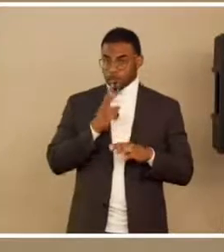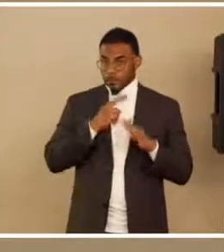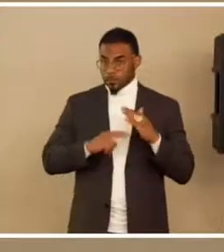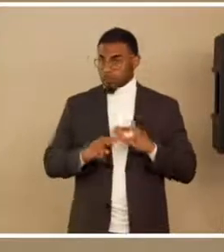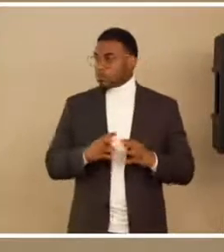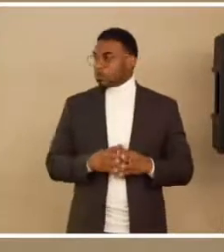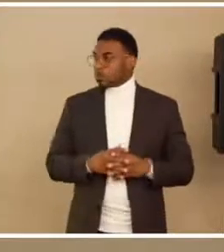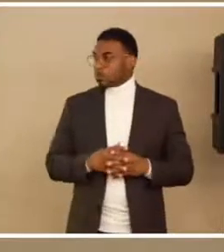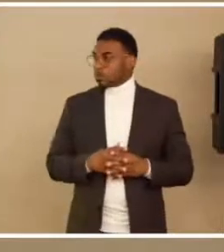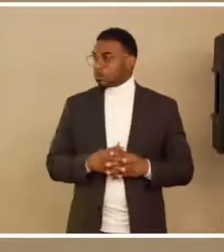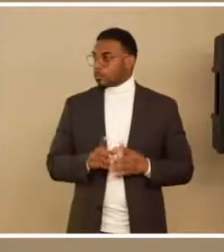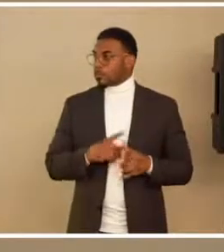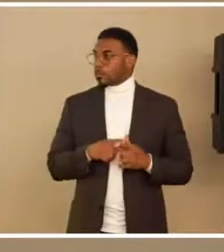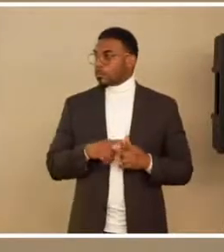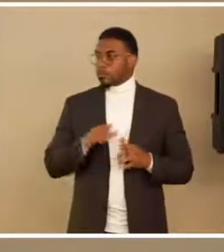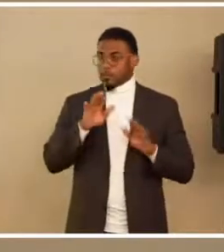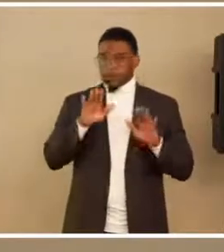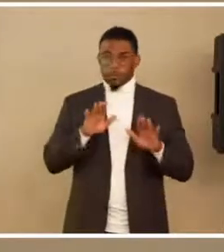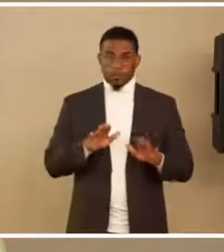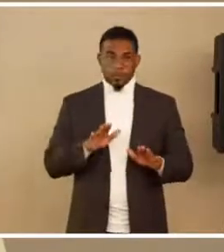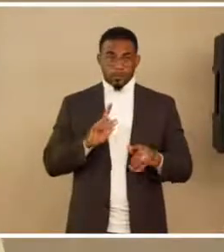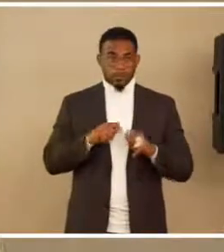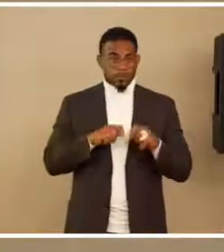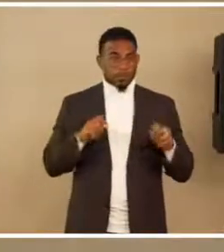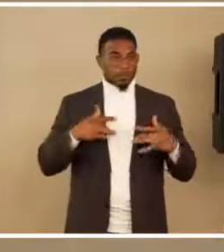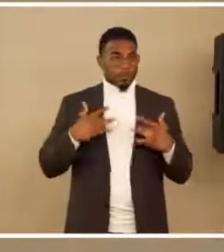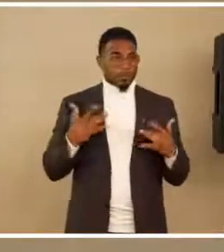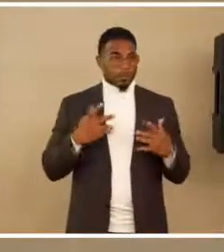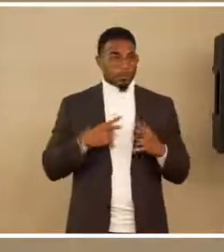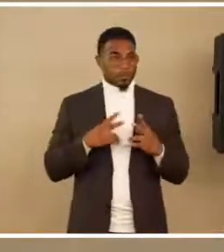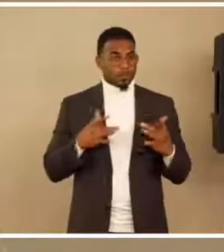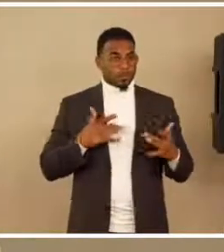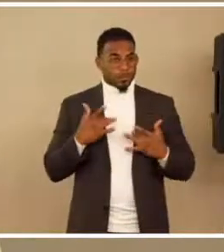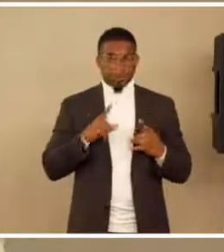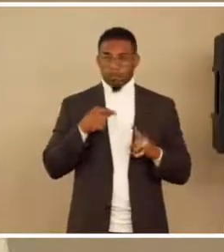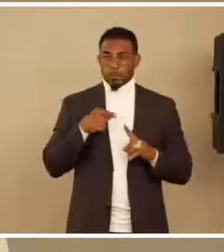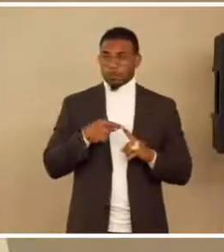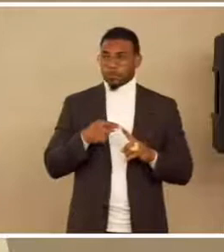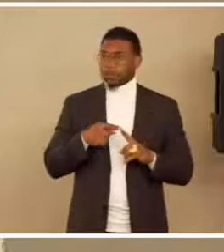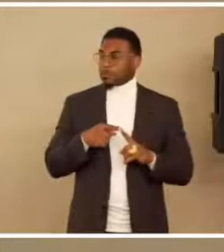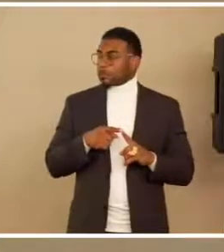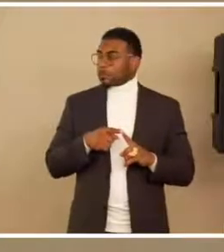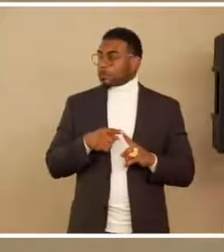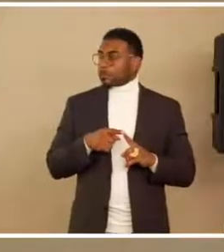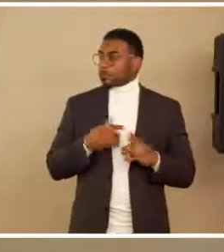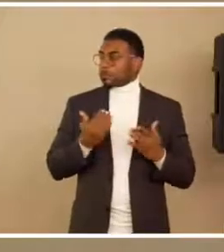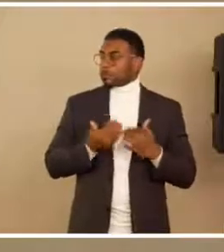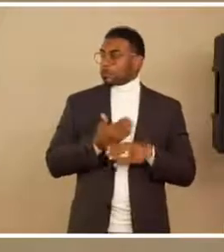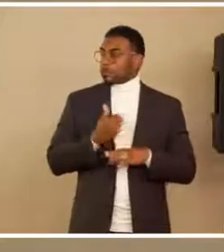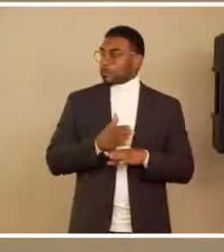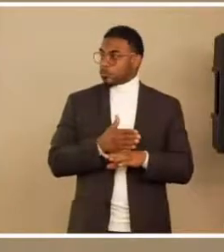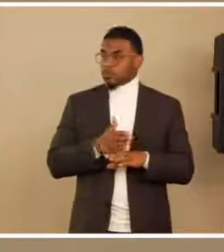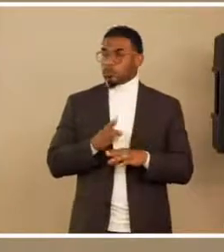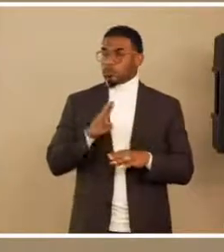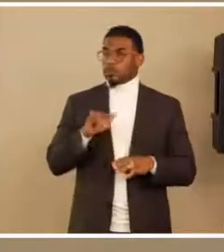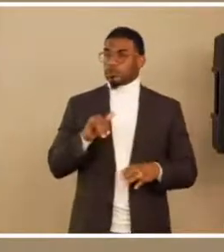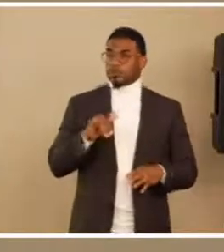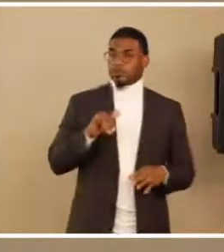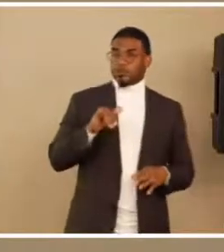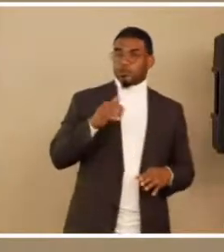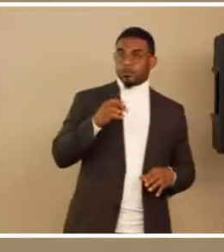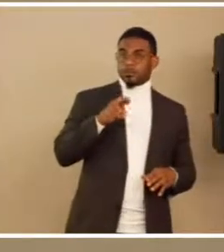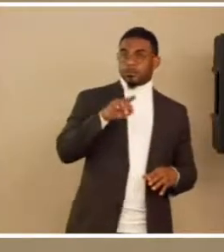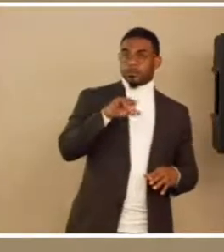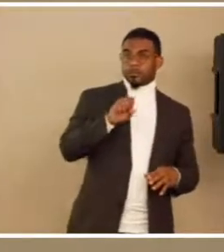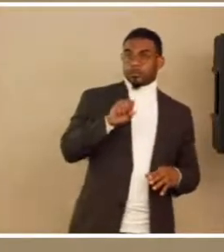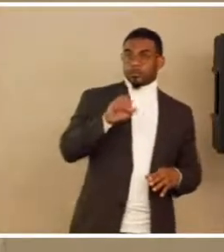sneak preview. And then on Sunday, our closing event, we're very excited about a new musical by